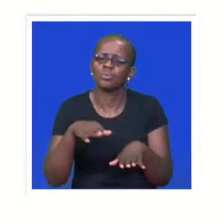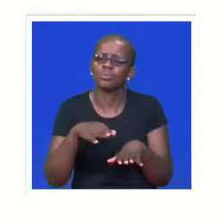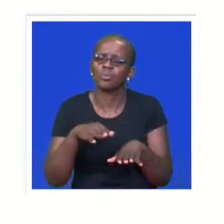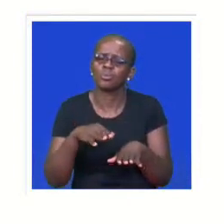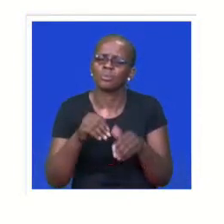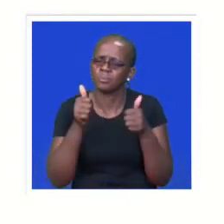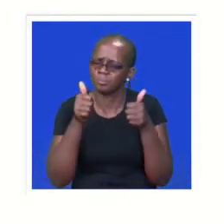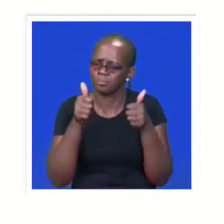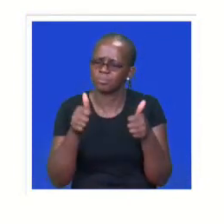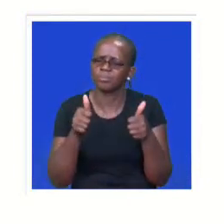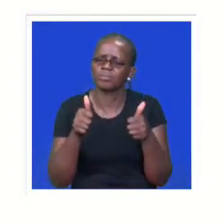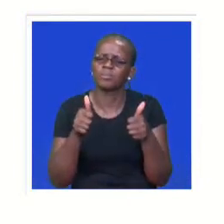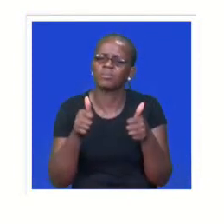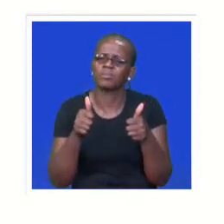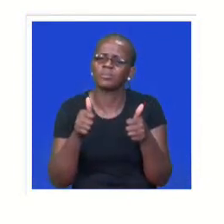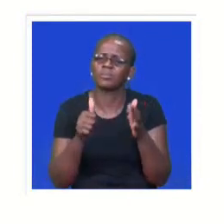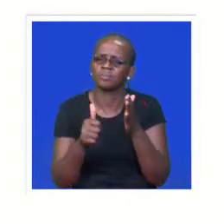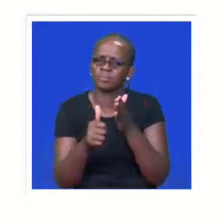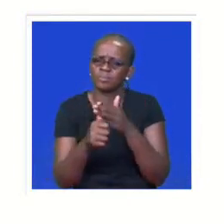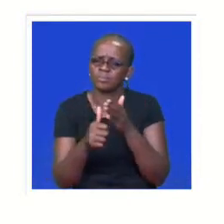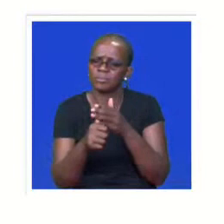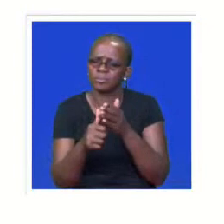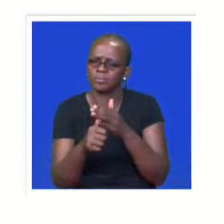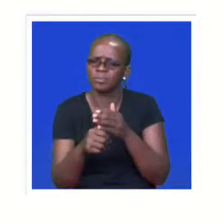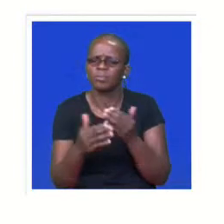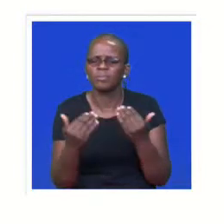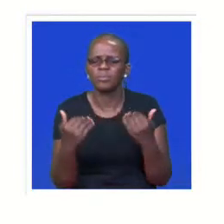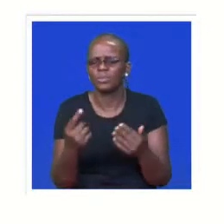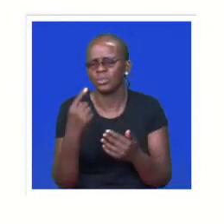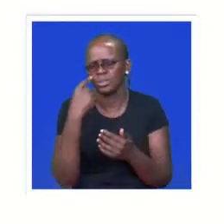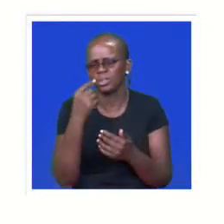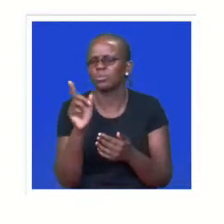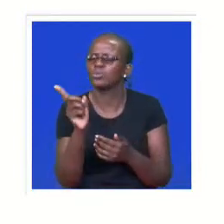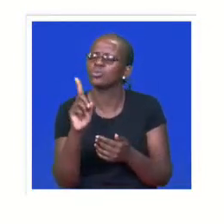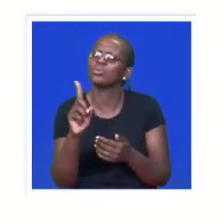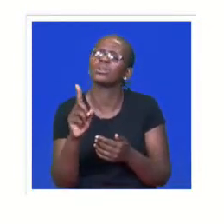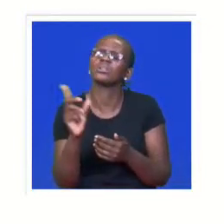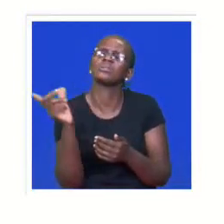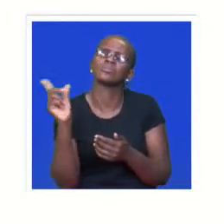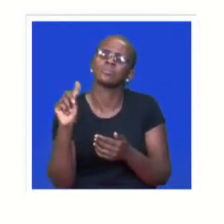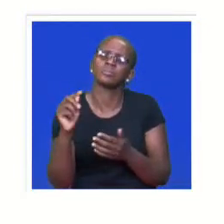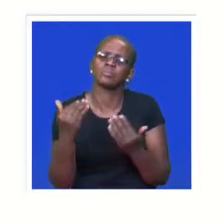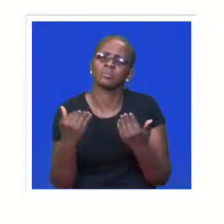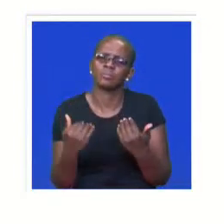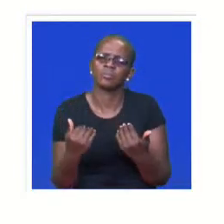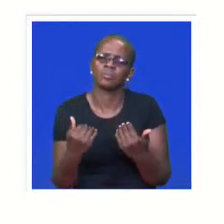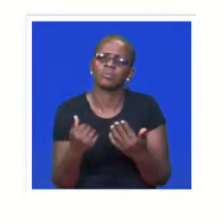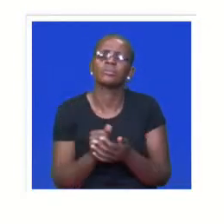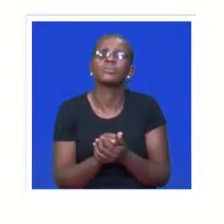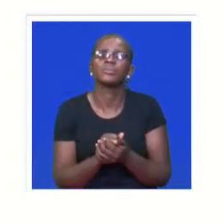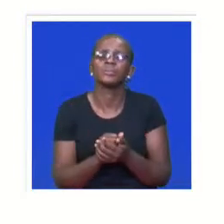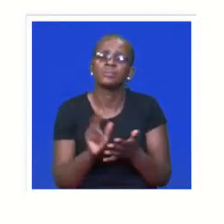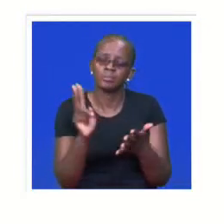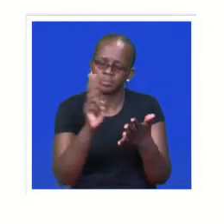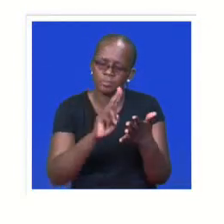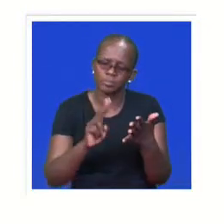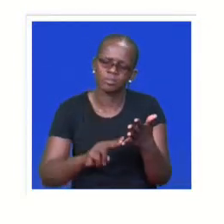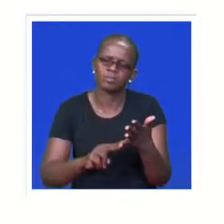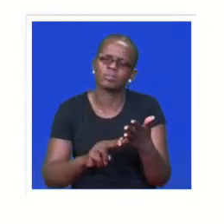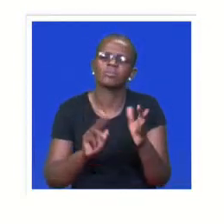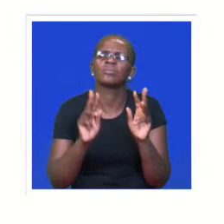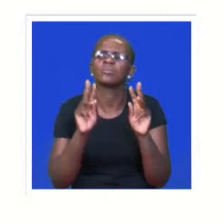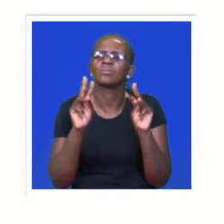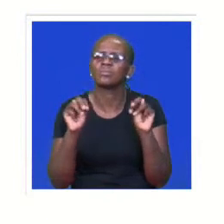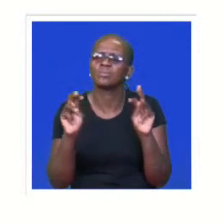us now look at what we have done today. In today's lesson, we have read some new words, we